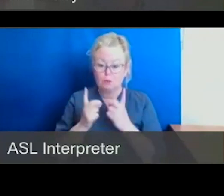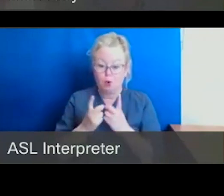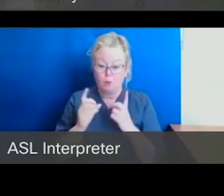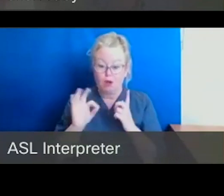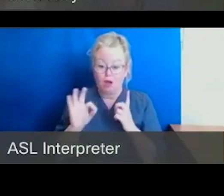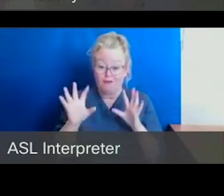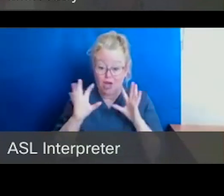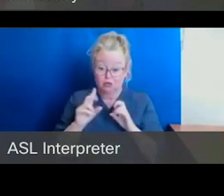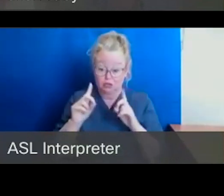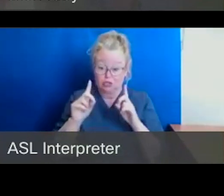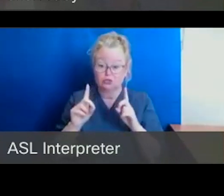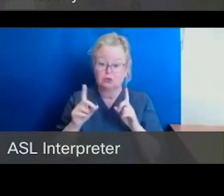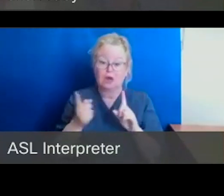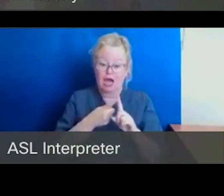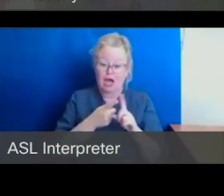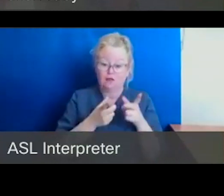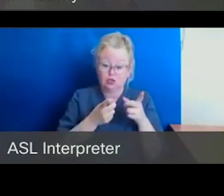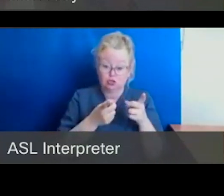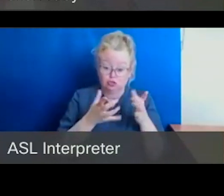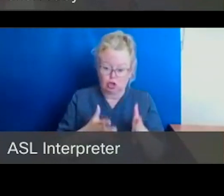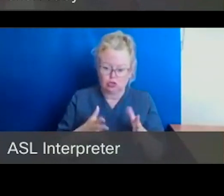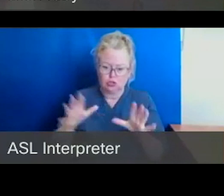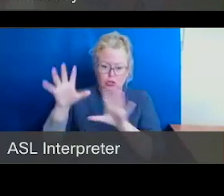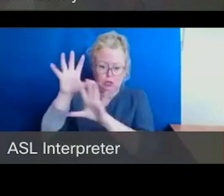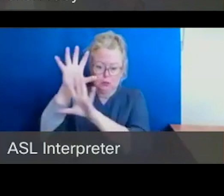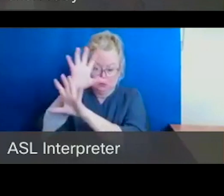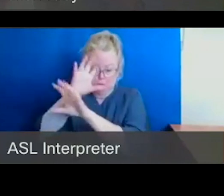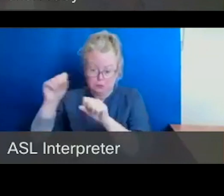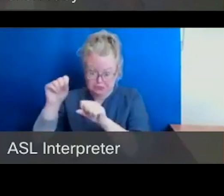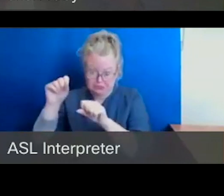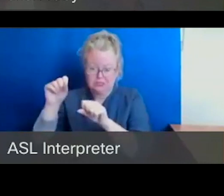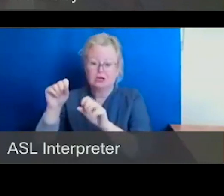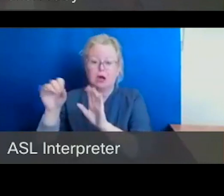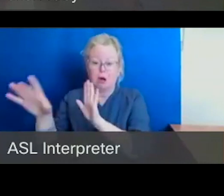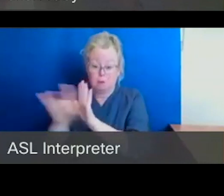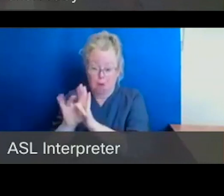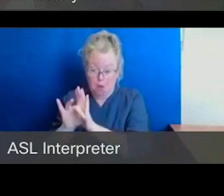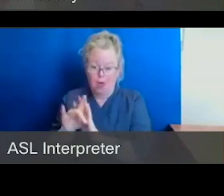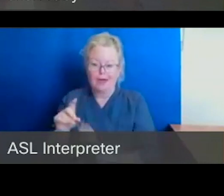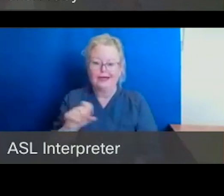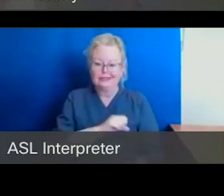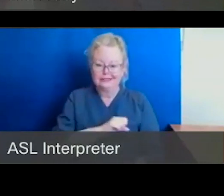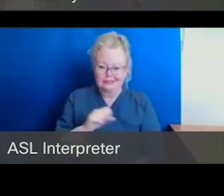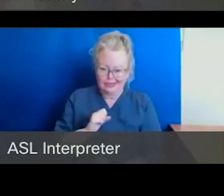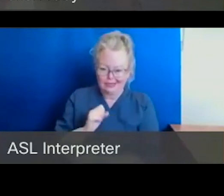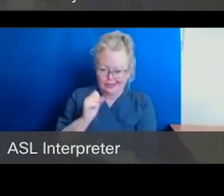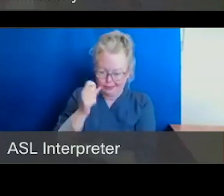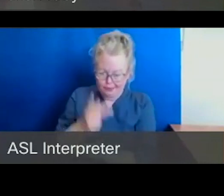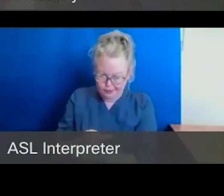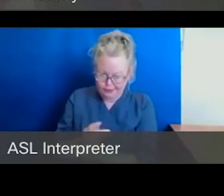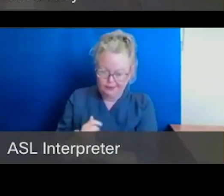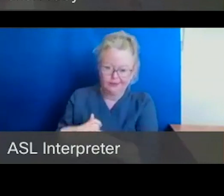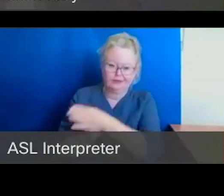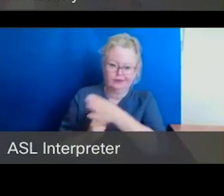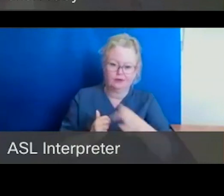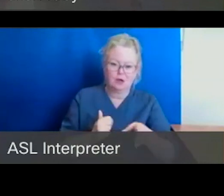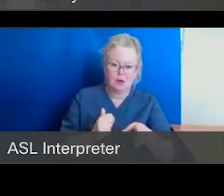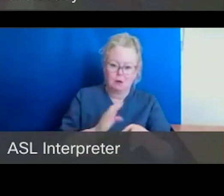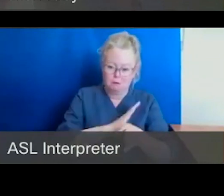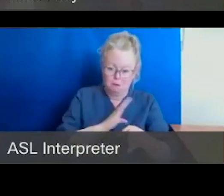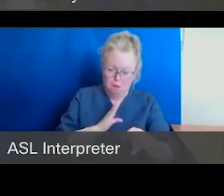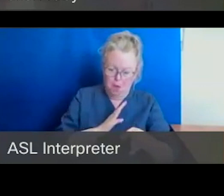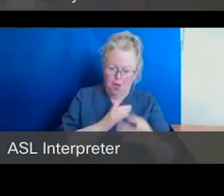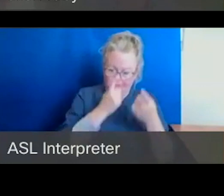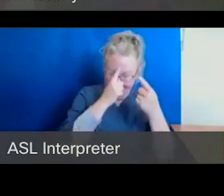we have a director appointed by the president, confirmed by the Senate, advised by a national board. In the director's office